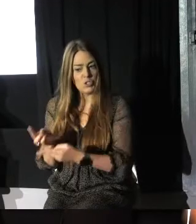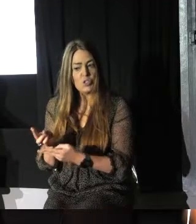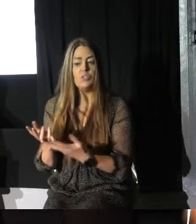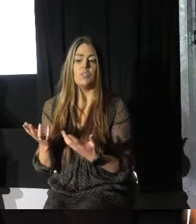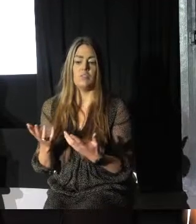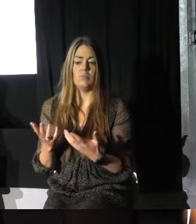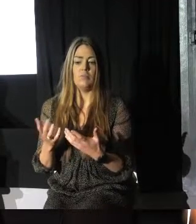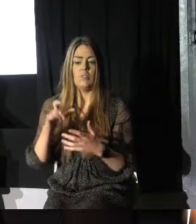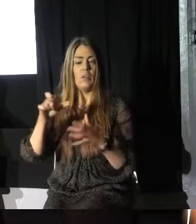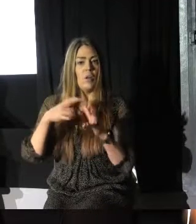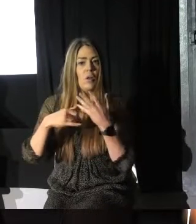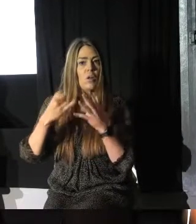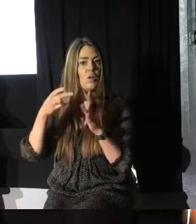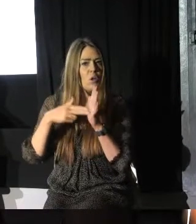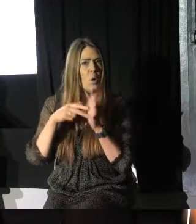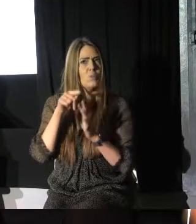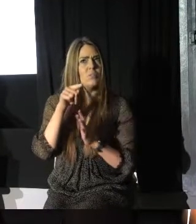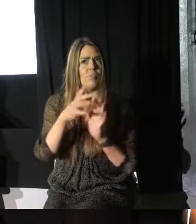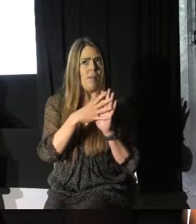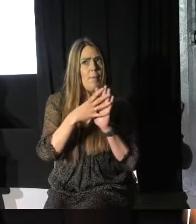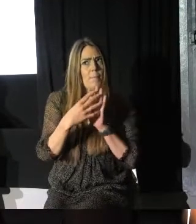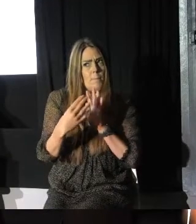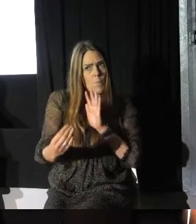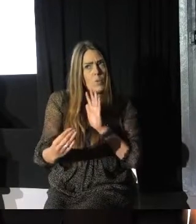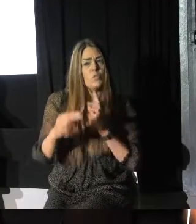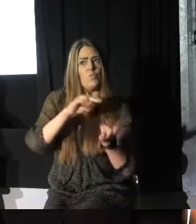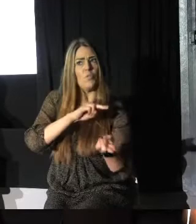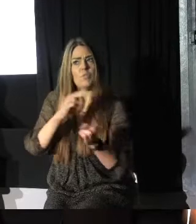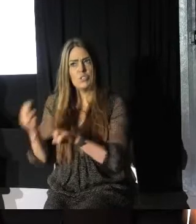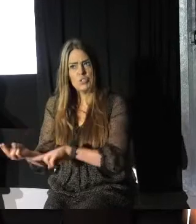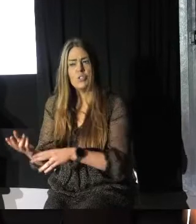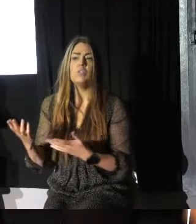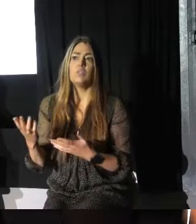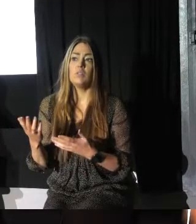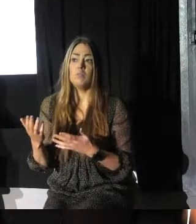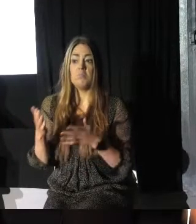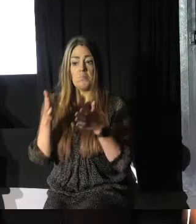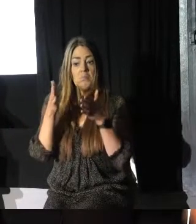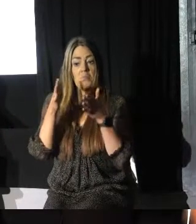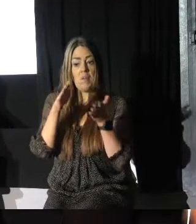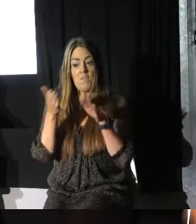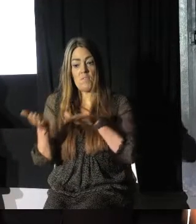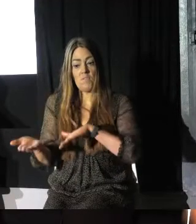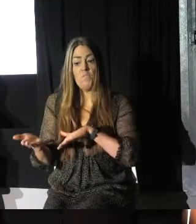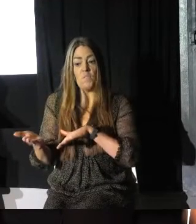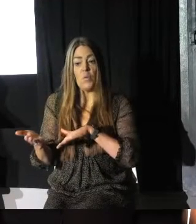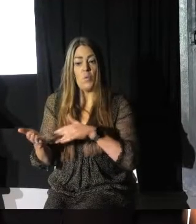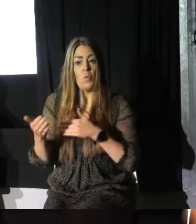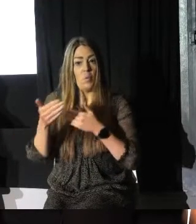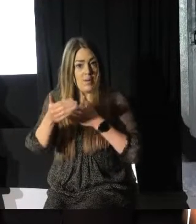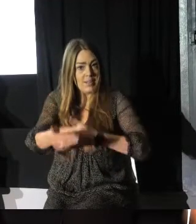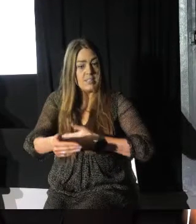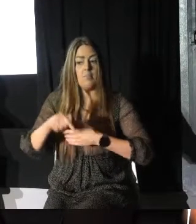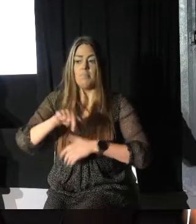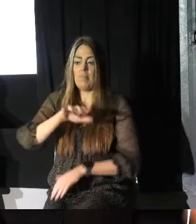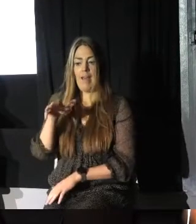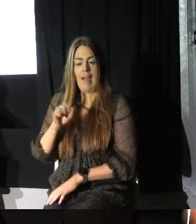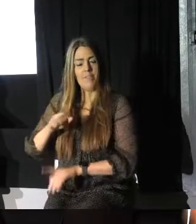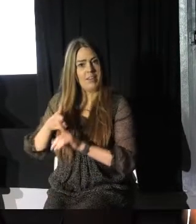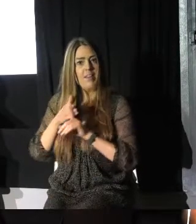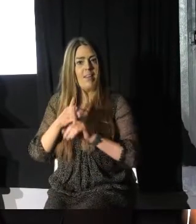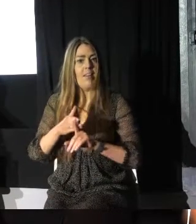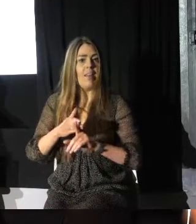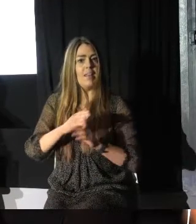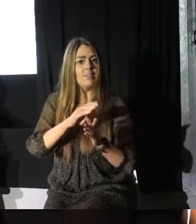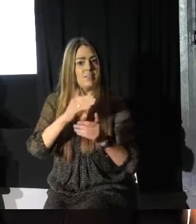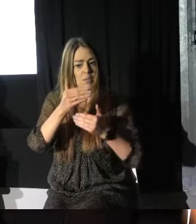of Colston a model for restitution? Well, Fallism, is an African-led movement that has existed since the 60s